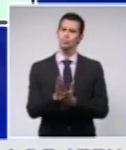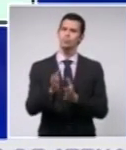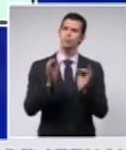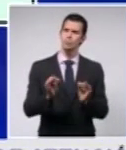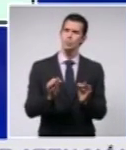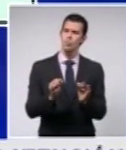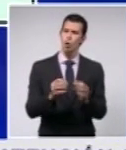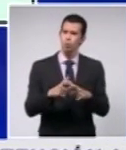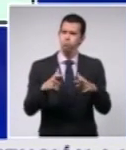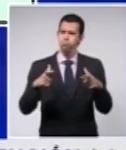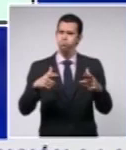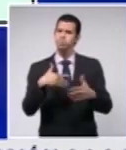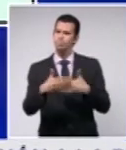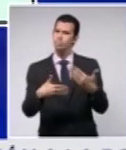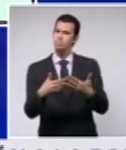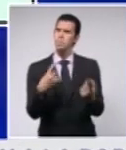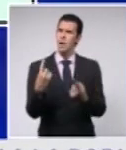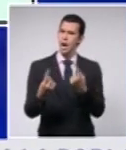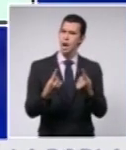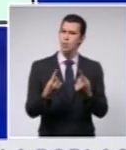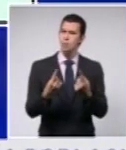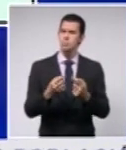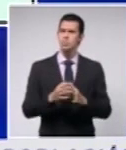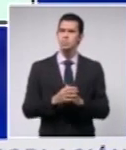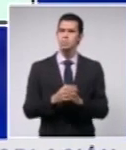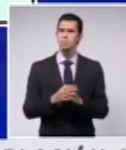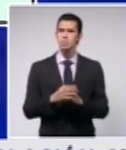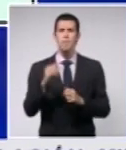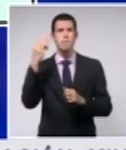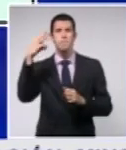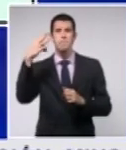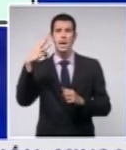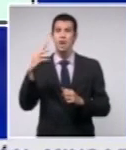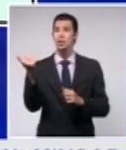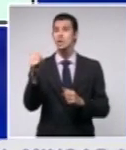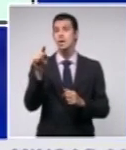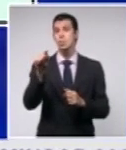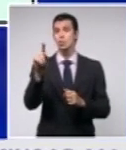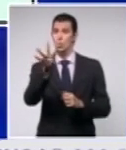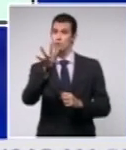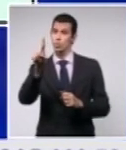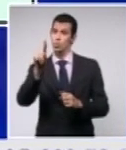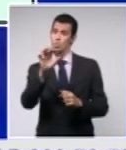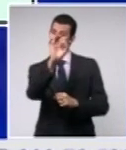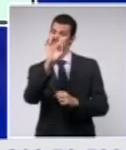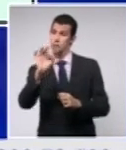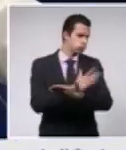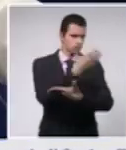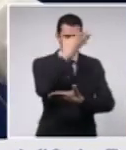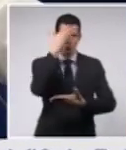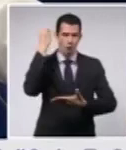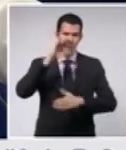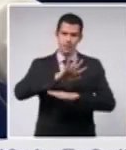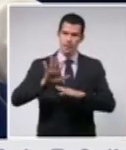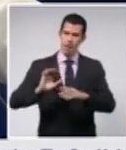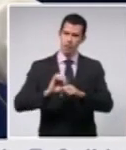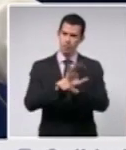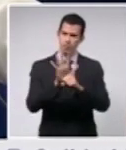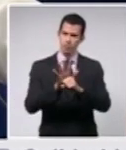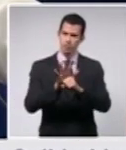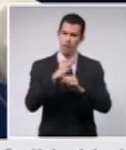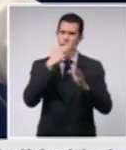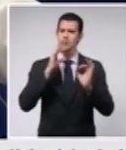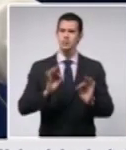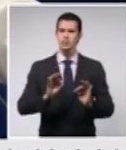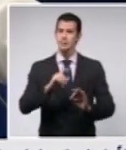with 8.26%, and Bolivia with 5.91%. This is the